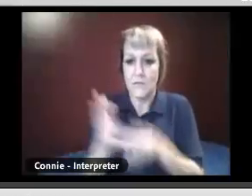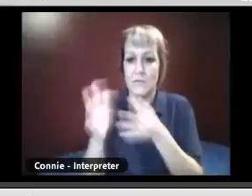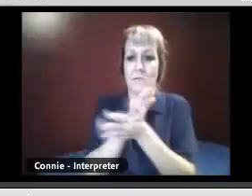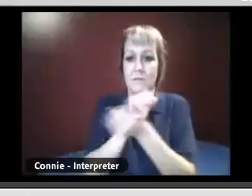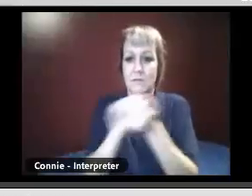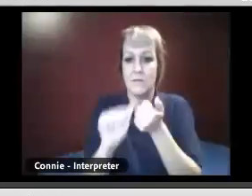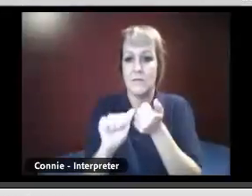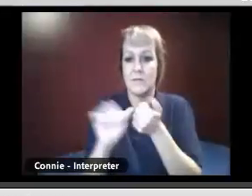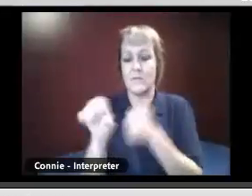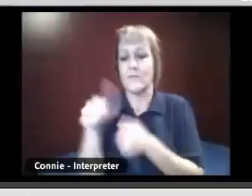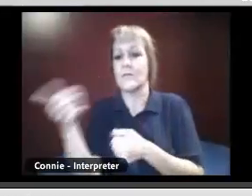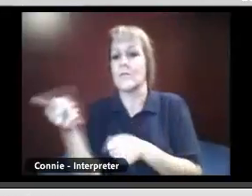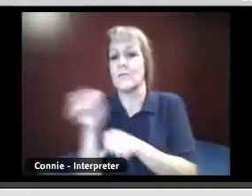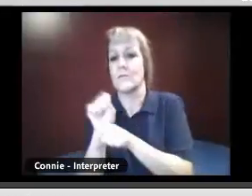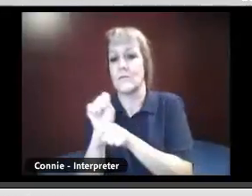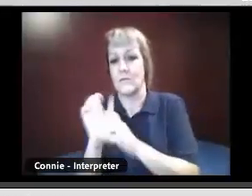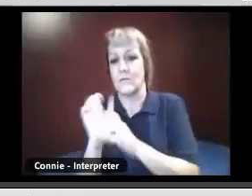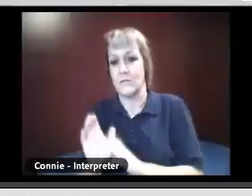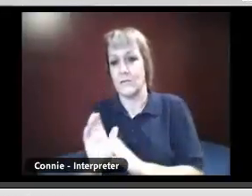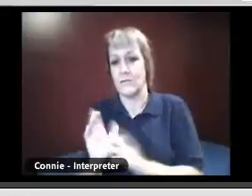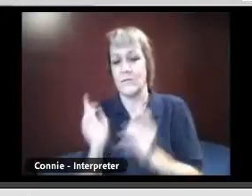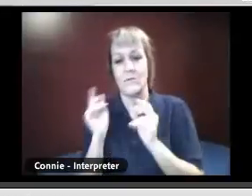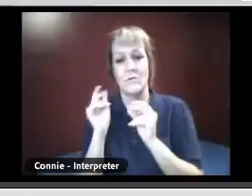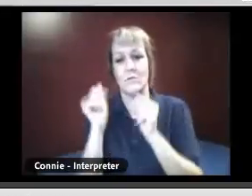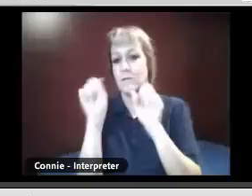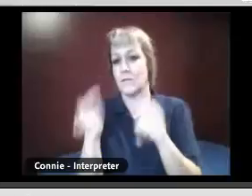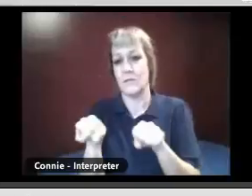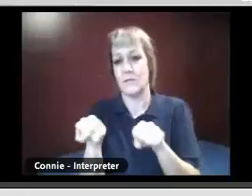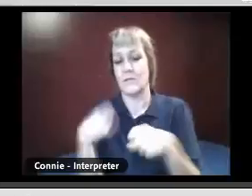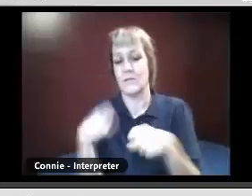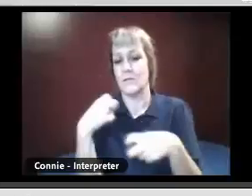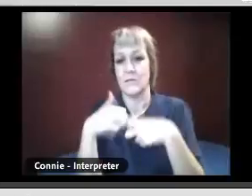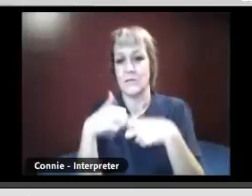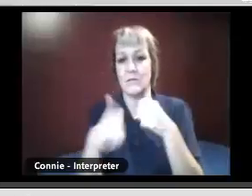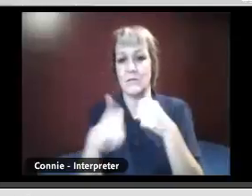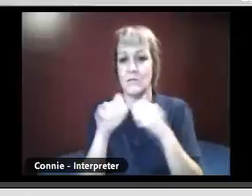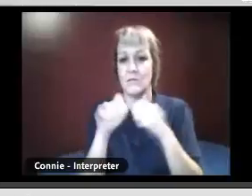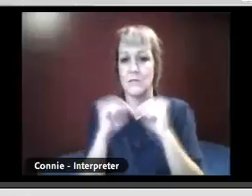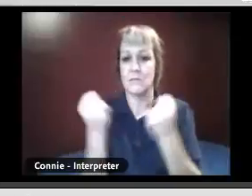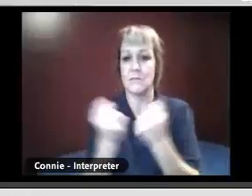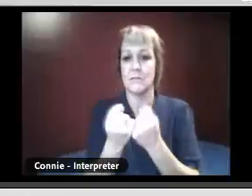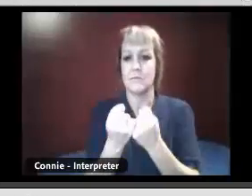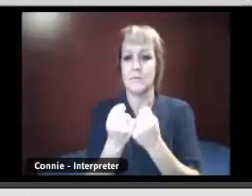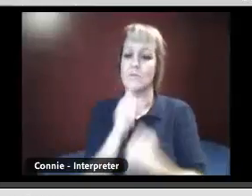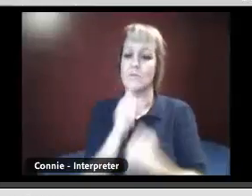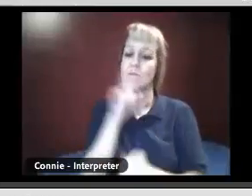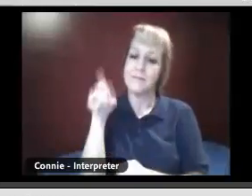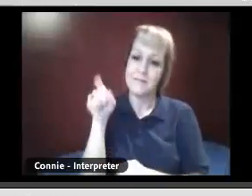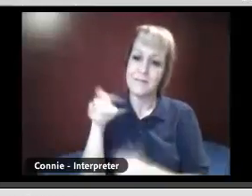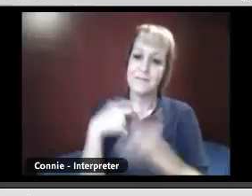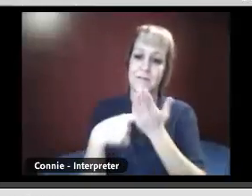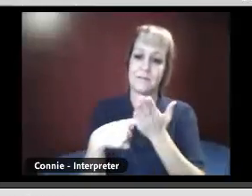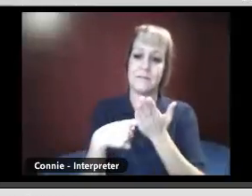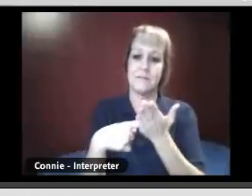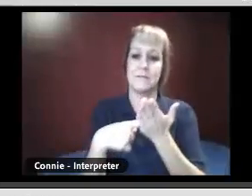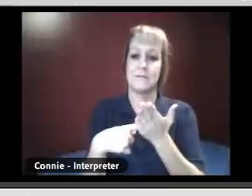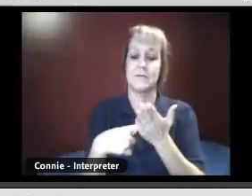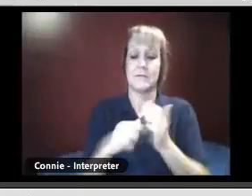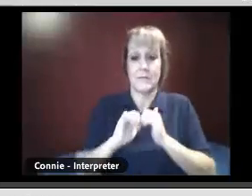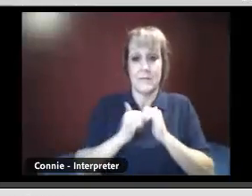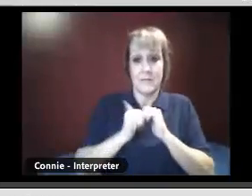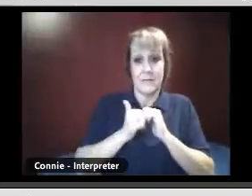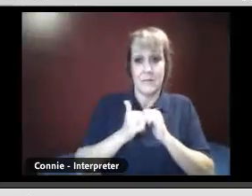an organization so quickly, and throughout a team that they really do need to be addressed. How we address them